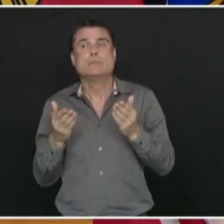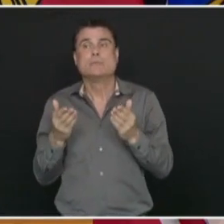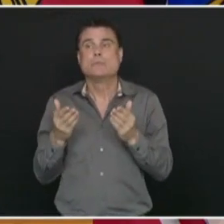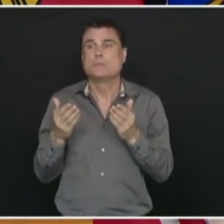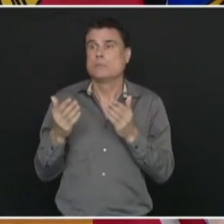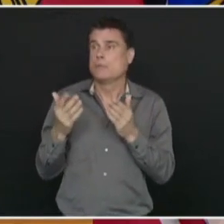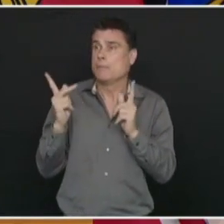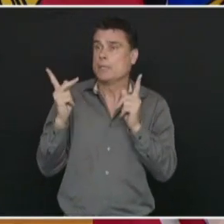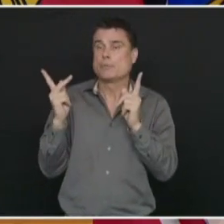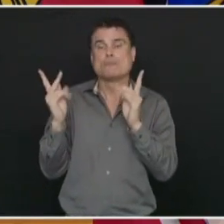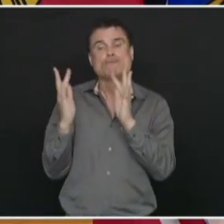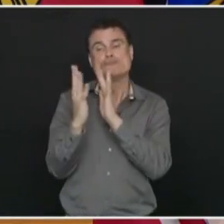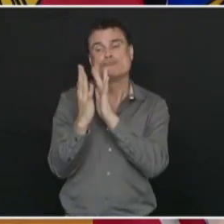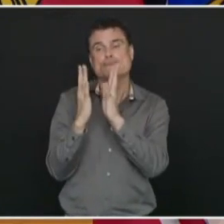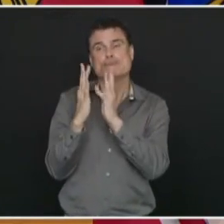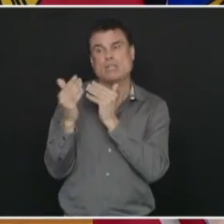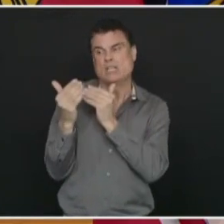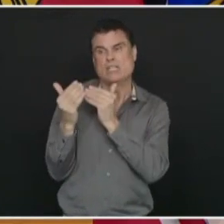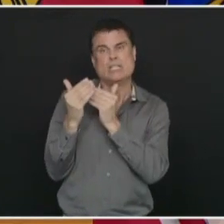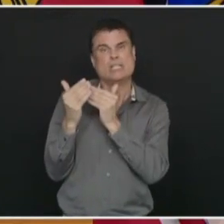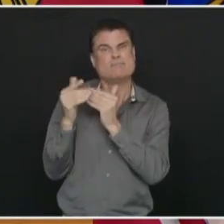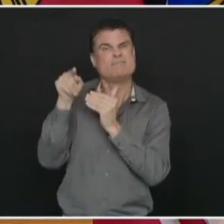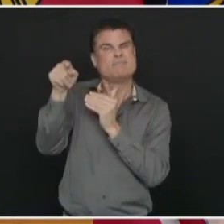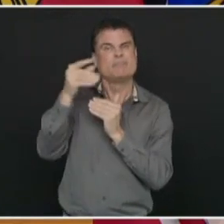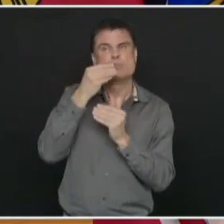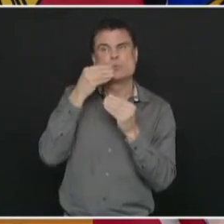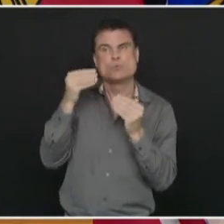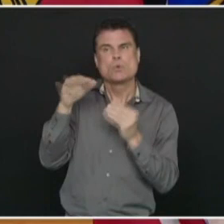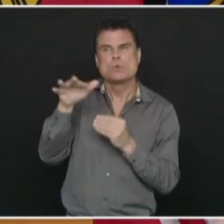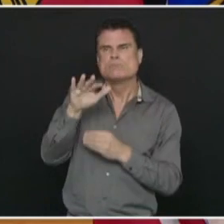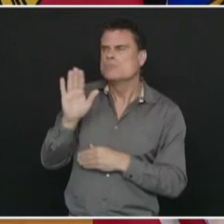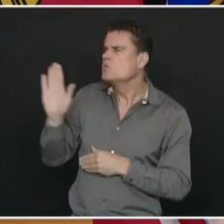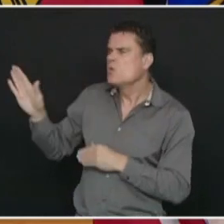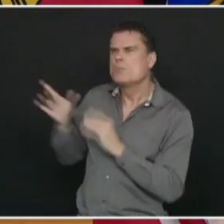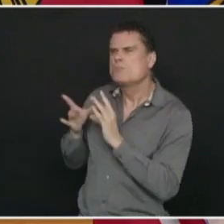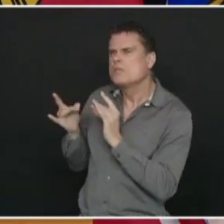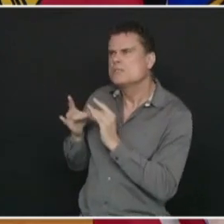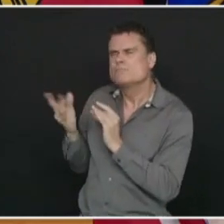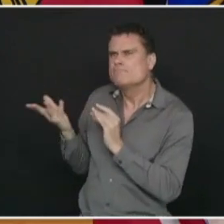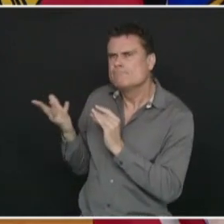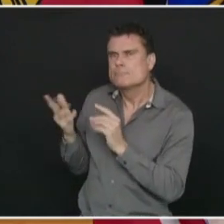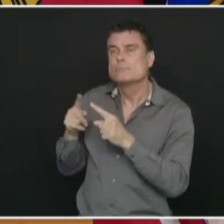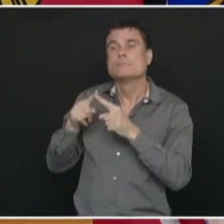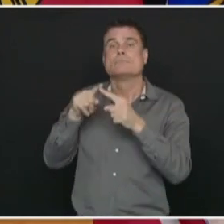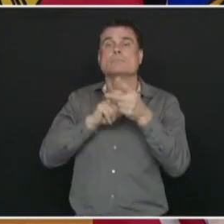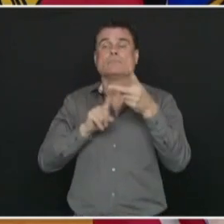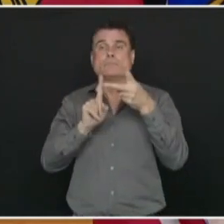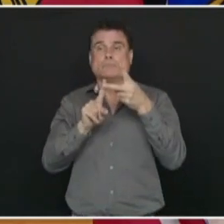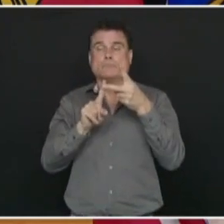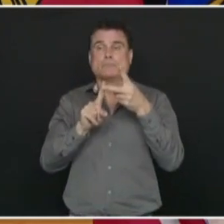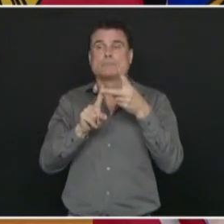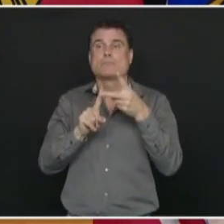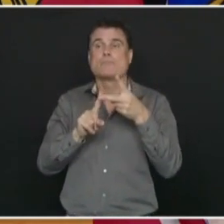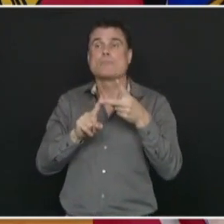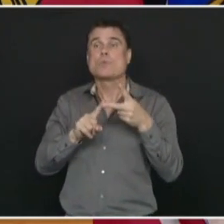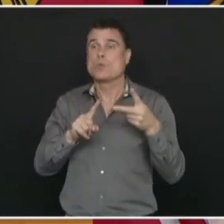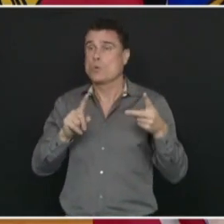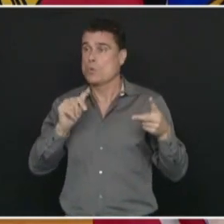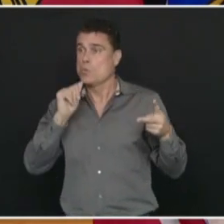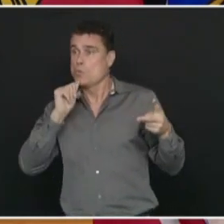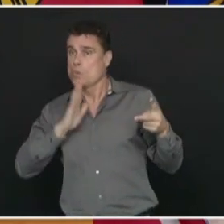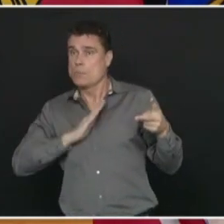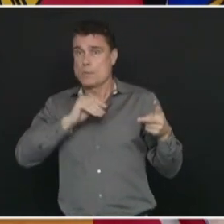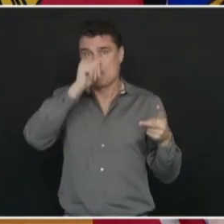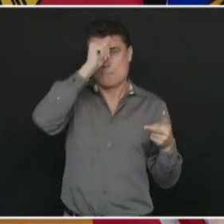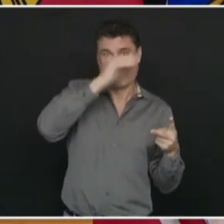of them was positive for COVID-19, and about 20 of them for the last couple of weeks were positive for influenza or other